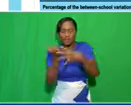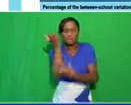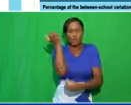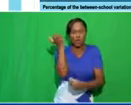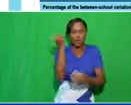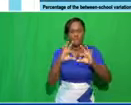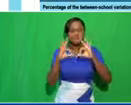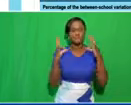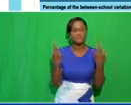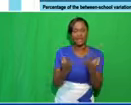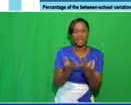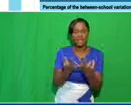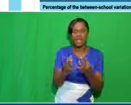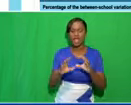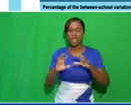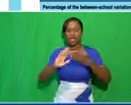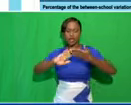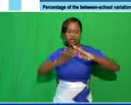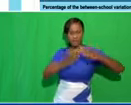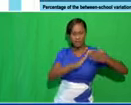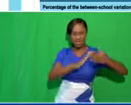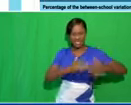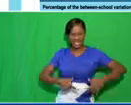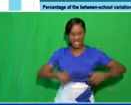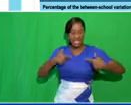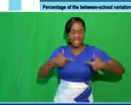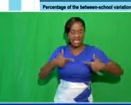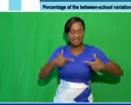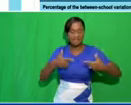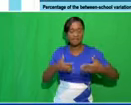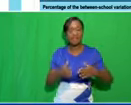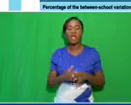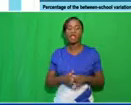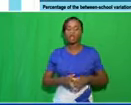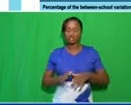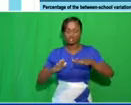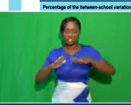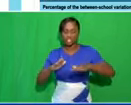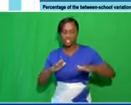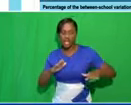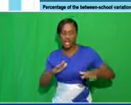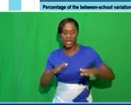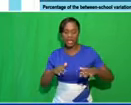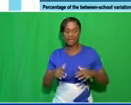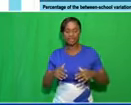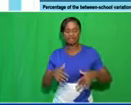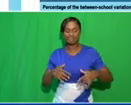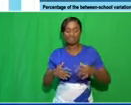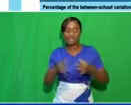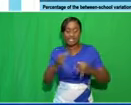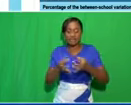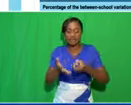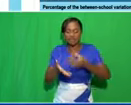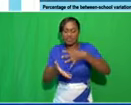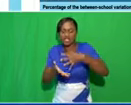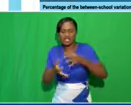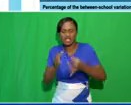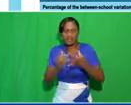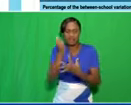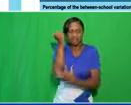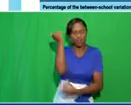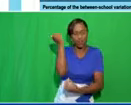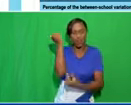background, but also the community and the household in which the person is. It picks up economic and social